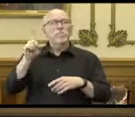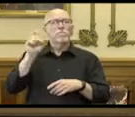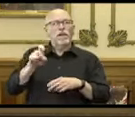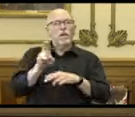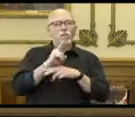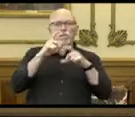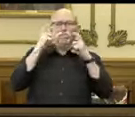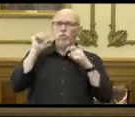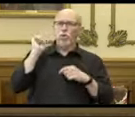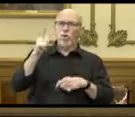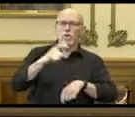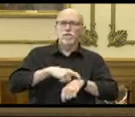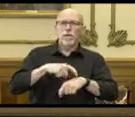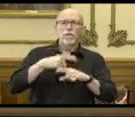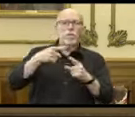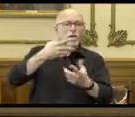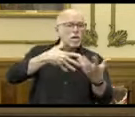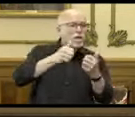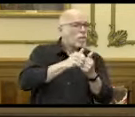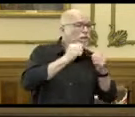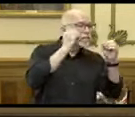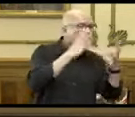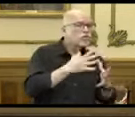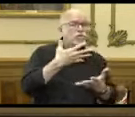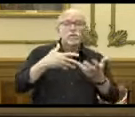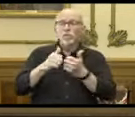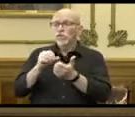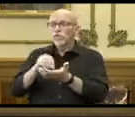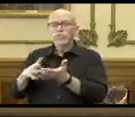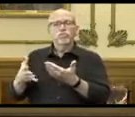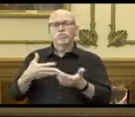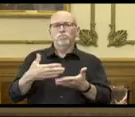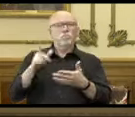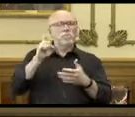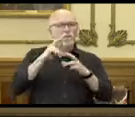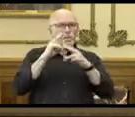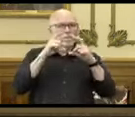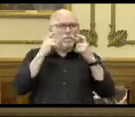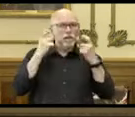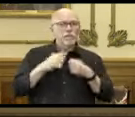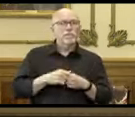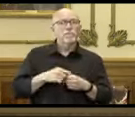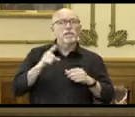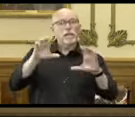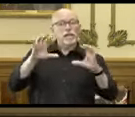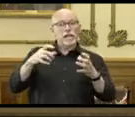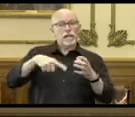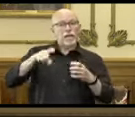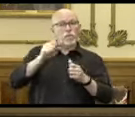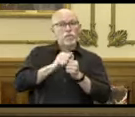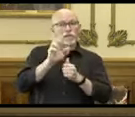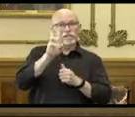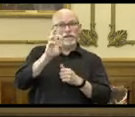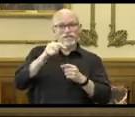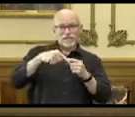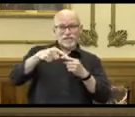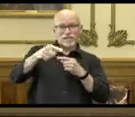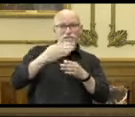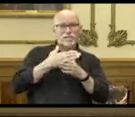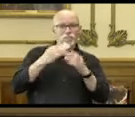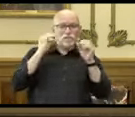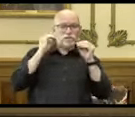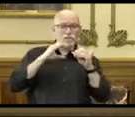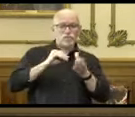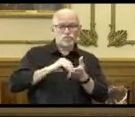school setting when interacting with their colleagues and students. Instructors in classrooms with at least 6 feet between their instructional area